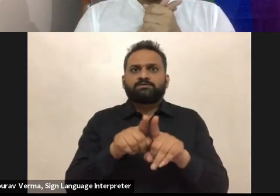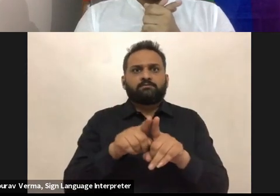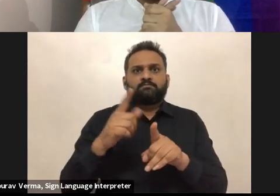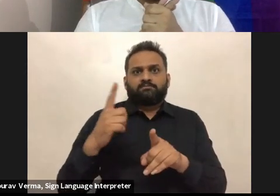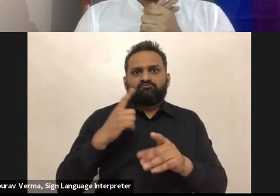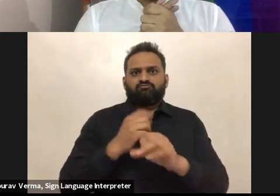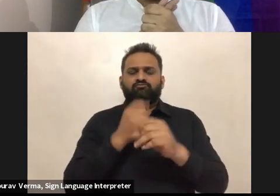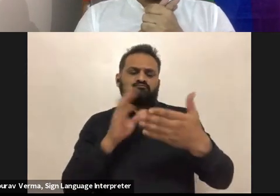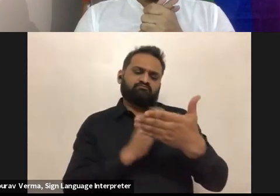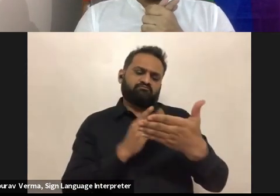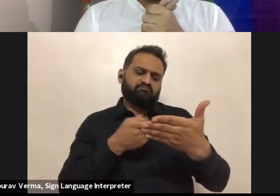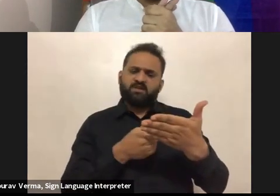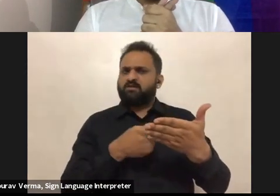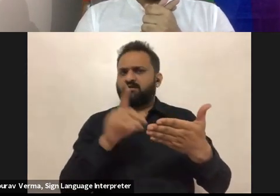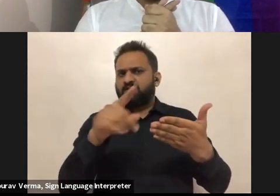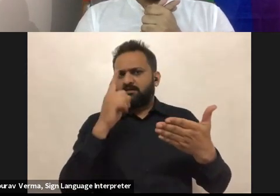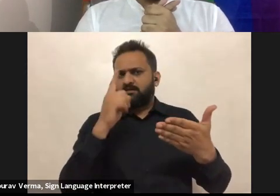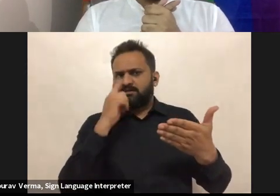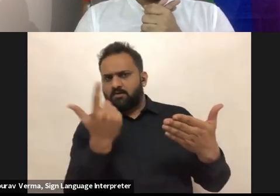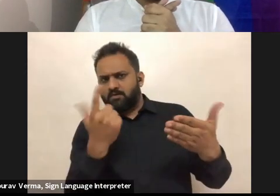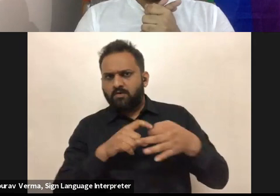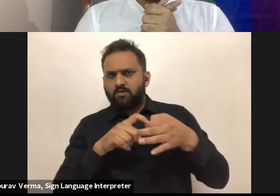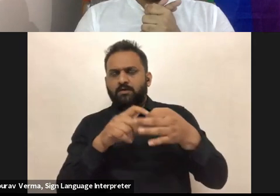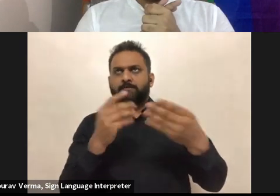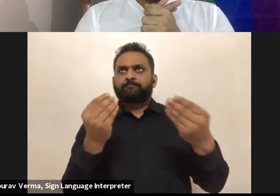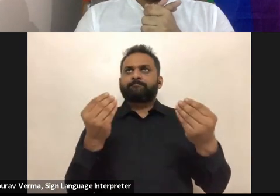The gendered security is like a very